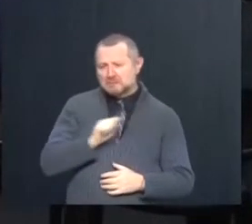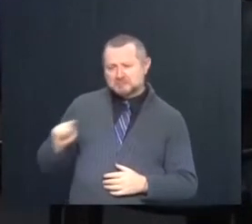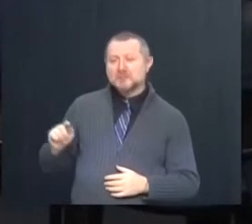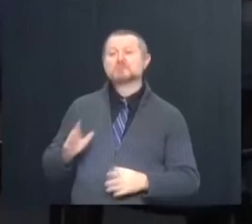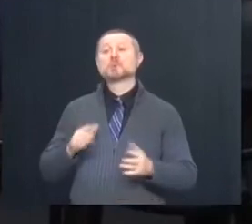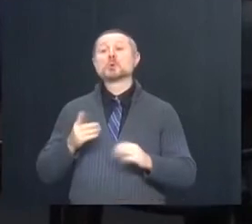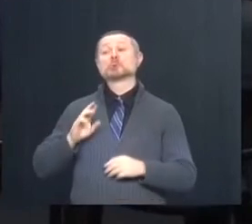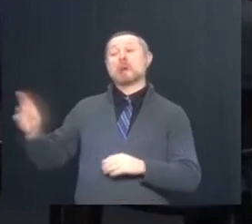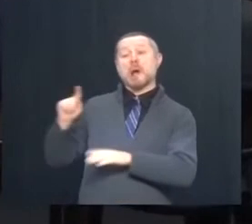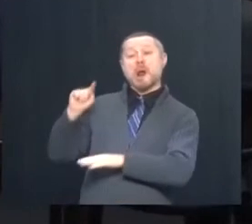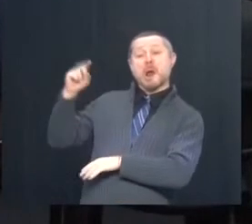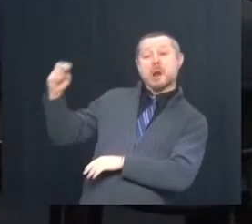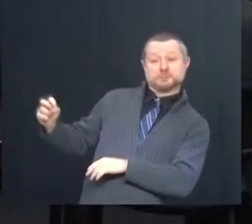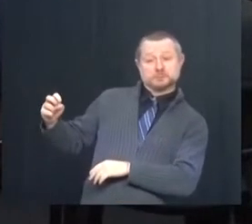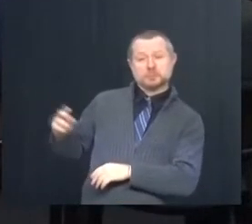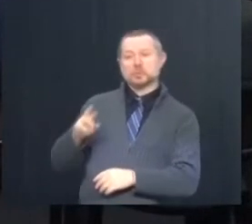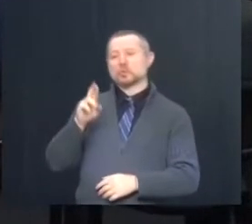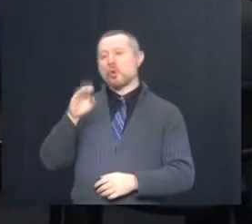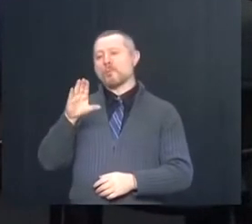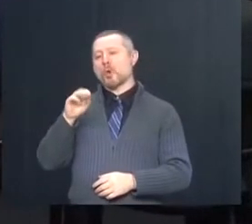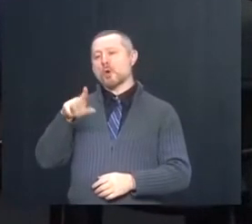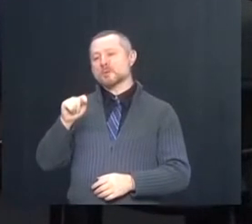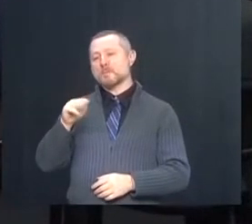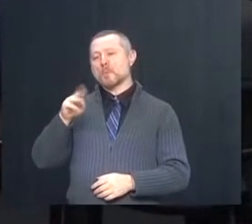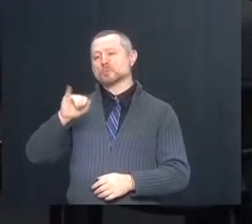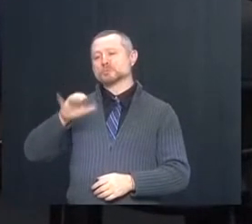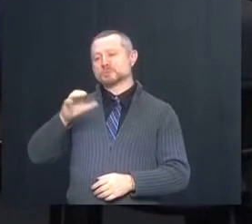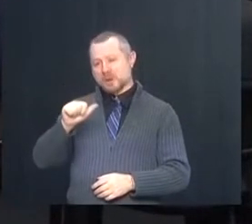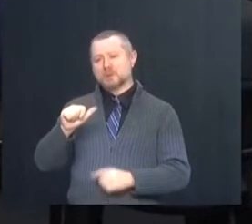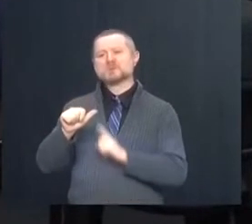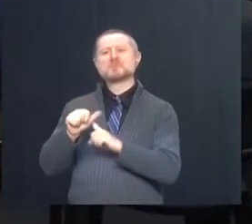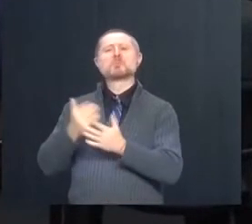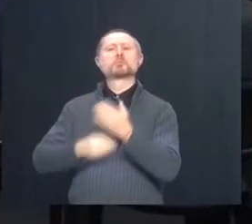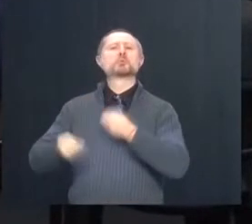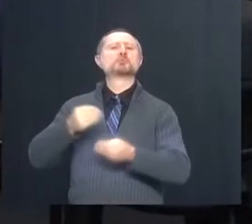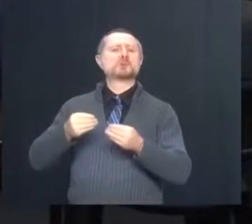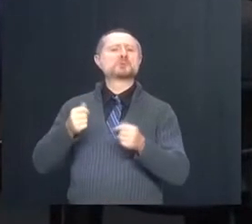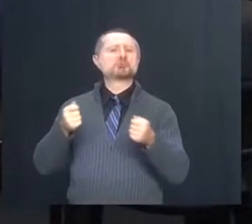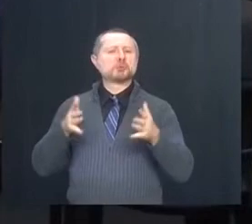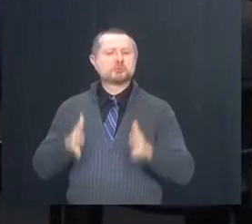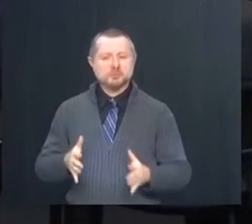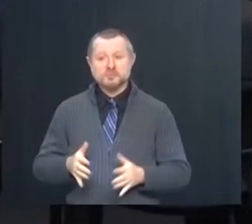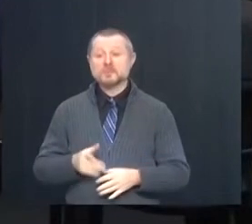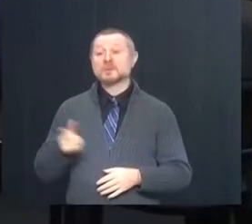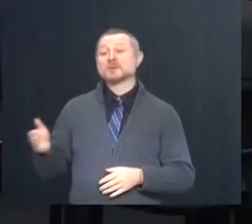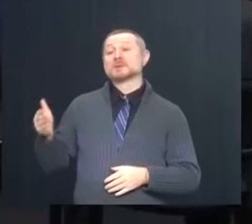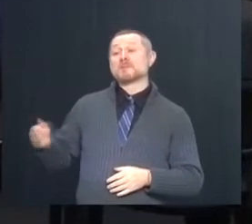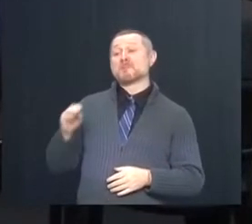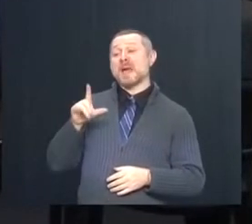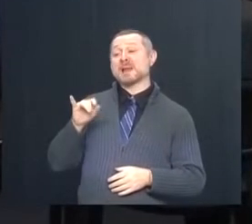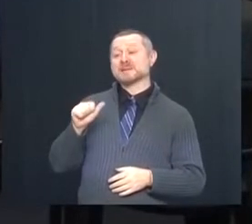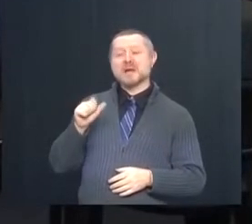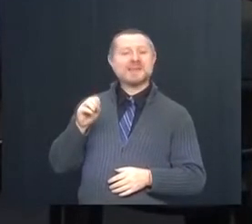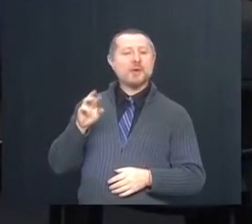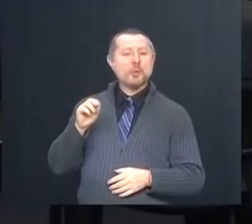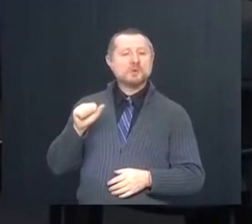right, Robert Mihiga, Director of the Budget. Immediate right, Melissa DeRosa, Secretary to the Governor. My immediate